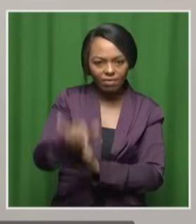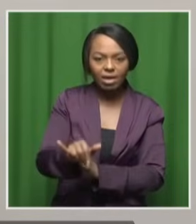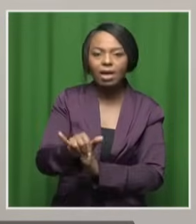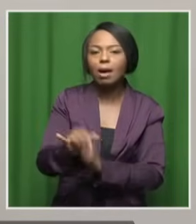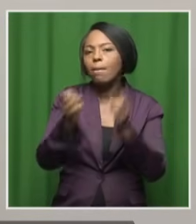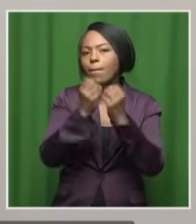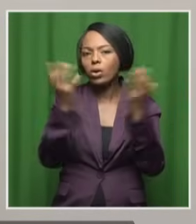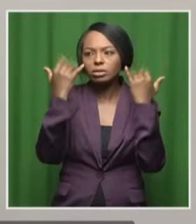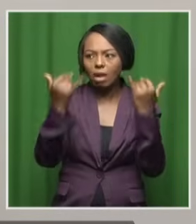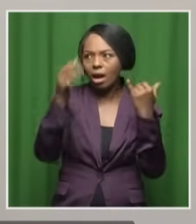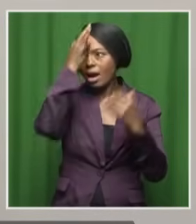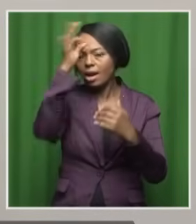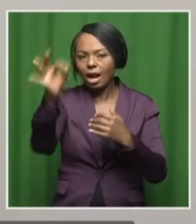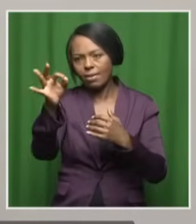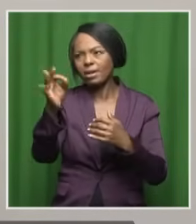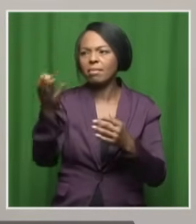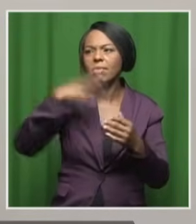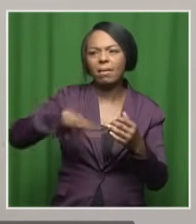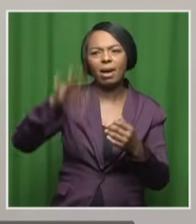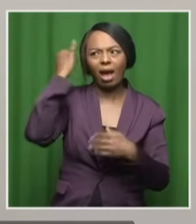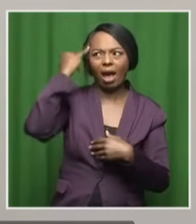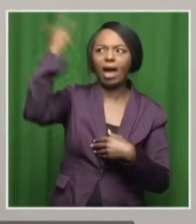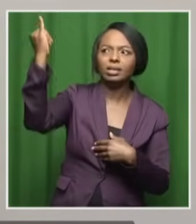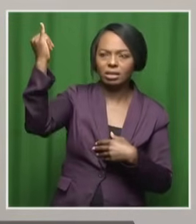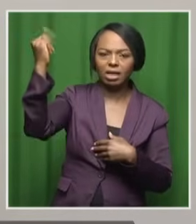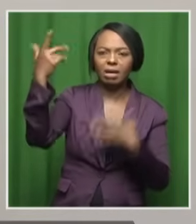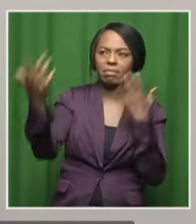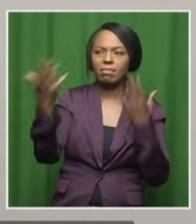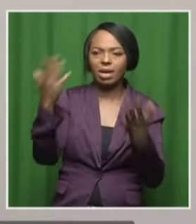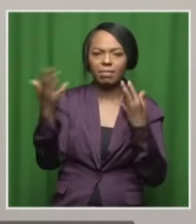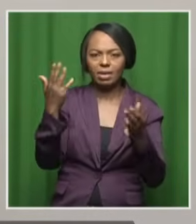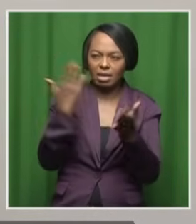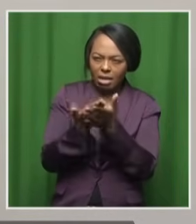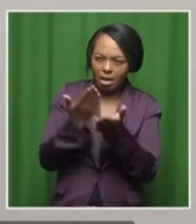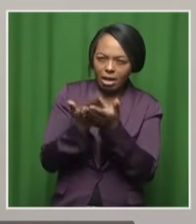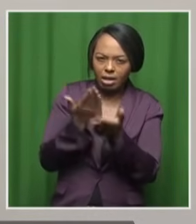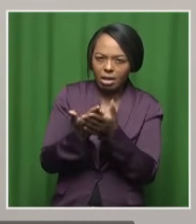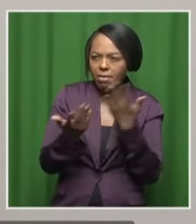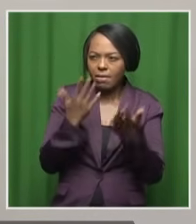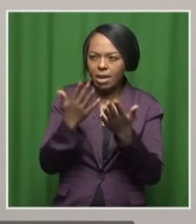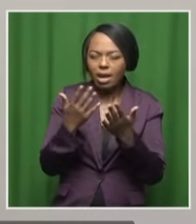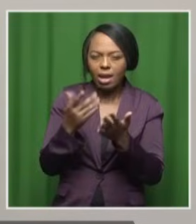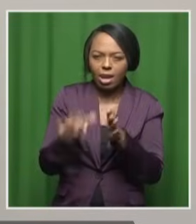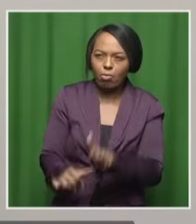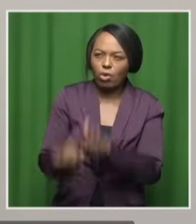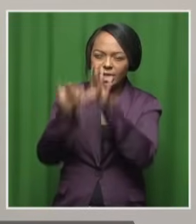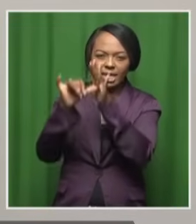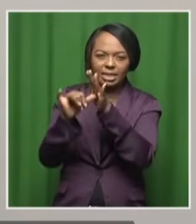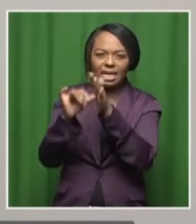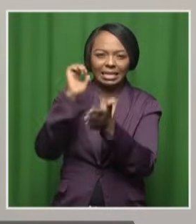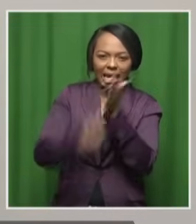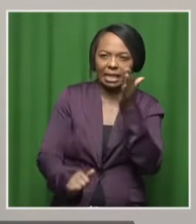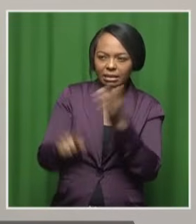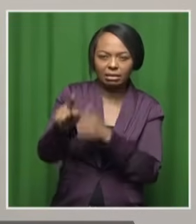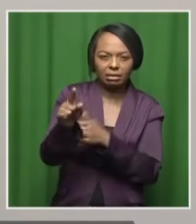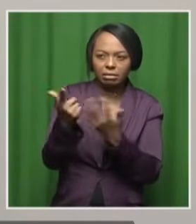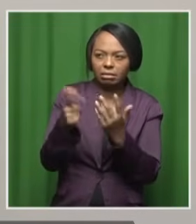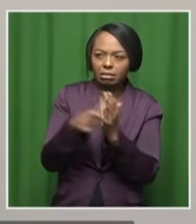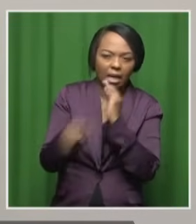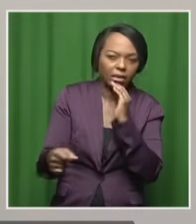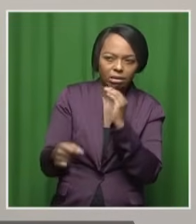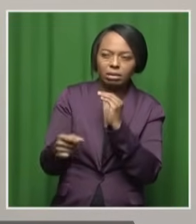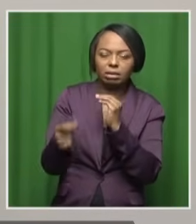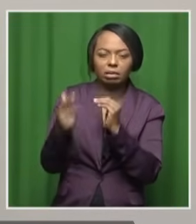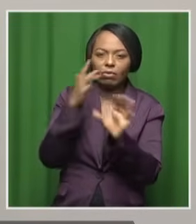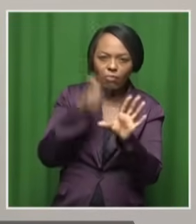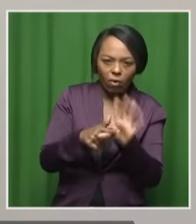that. Government will just find another mechanism to raise that very important tax that it collects. There are other taxes on the fuel price.